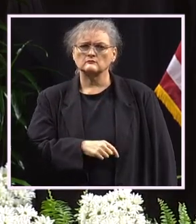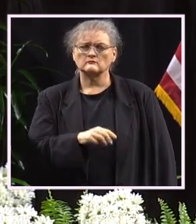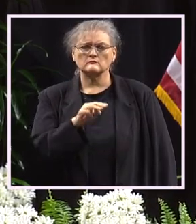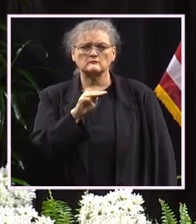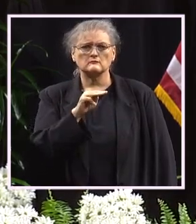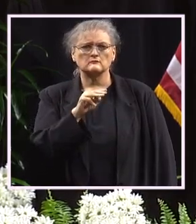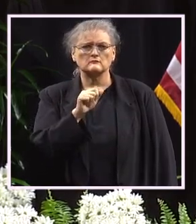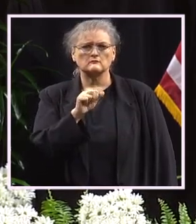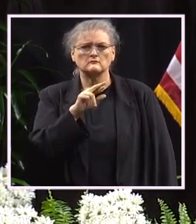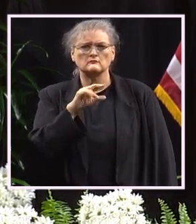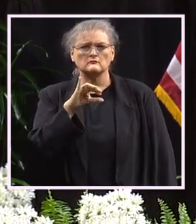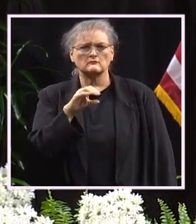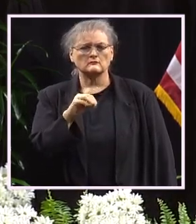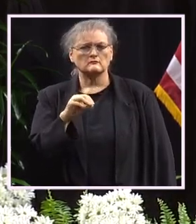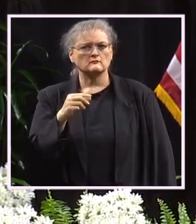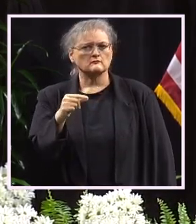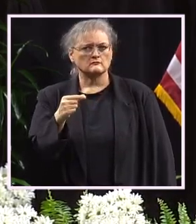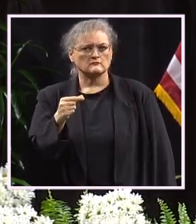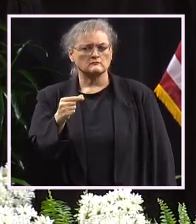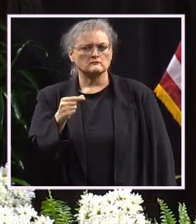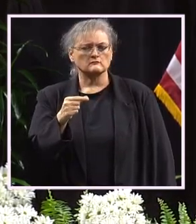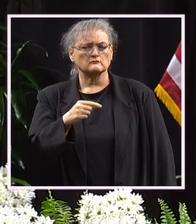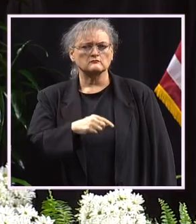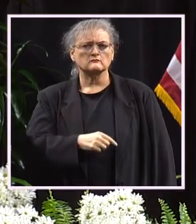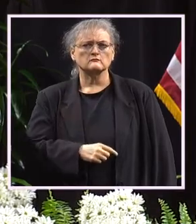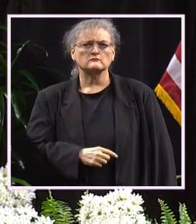Mario Gonzalez, magna cum laude.